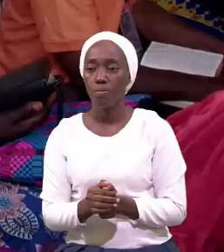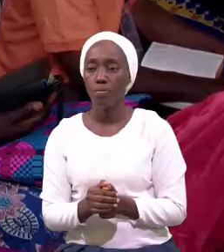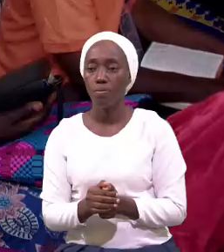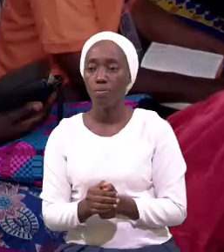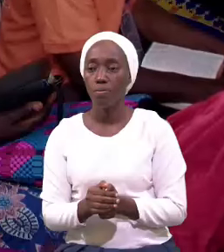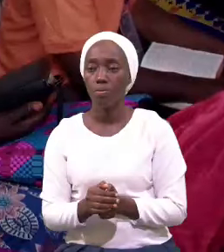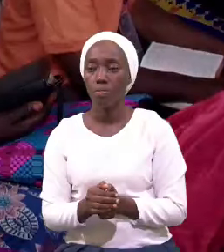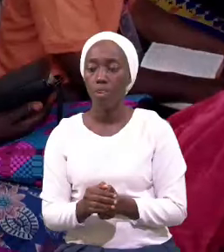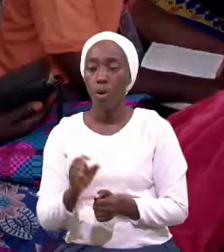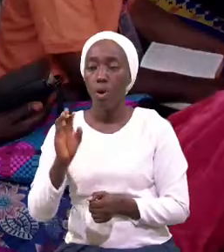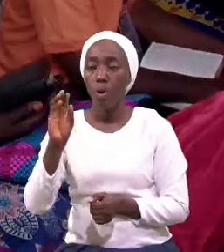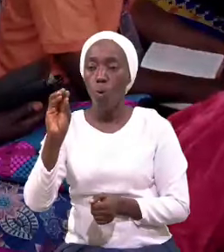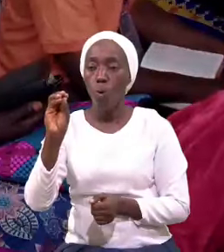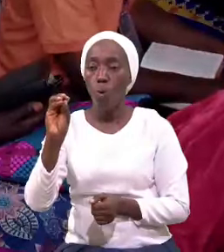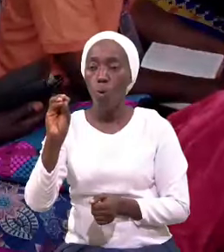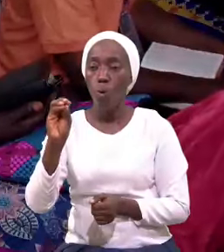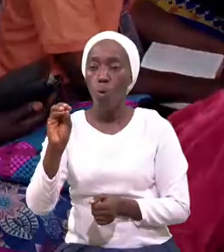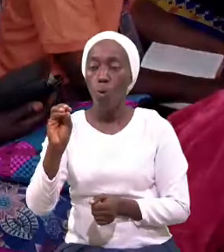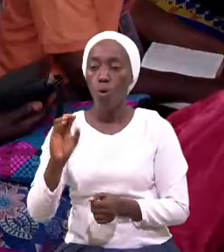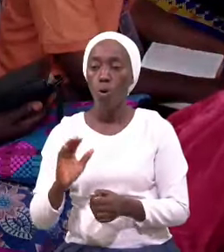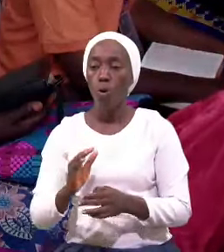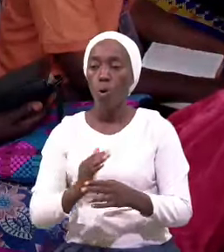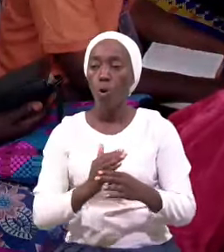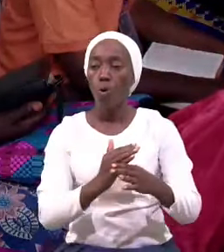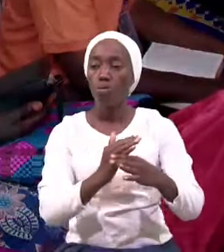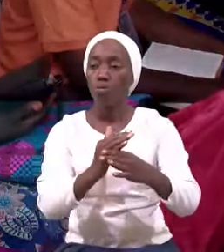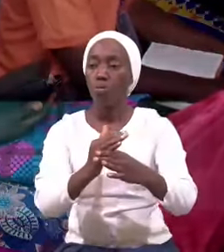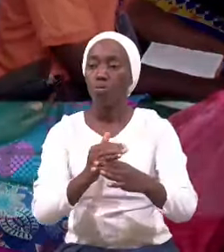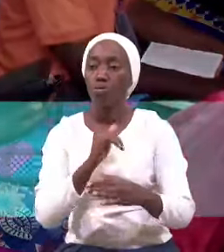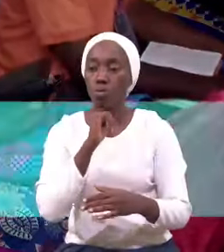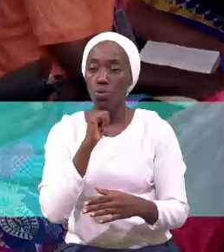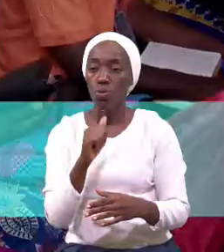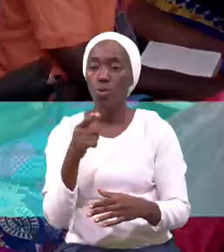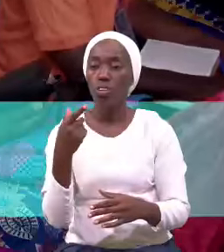Amen. Oh, obstruct not the Spirit.